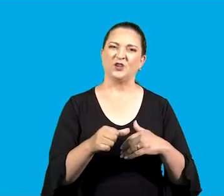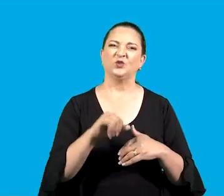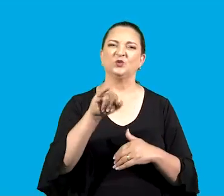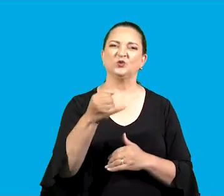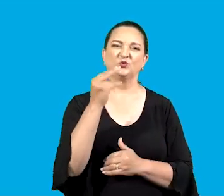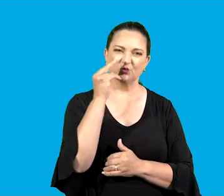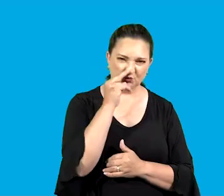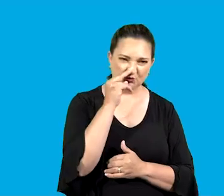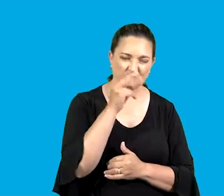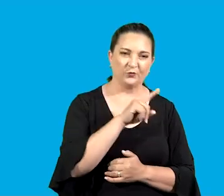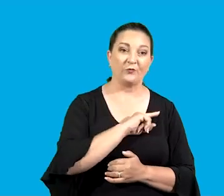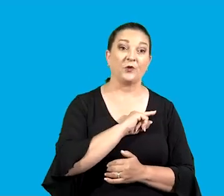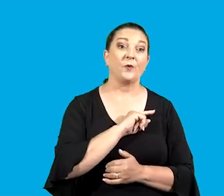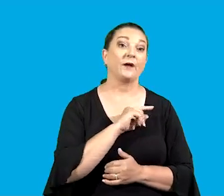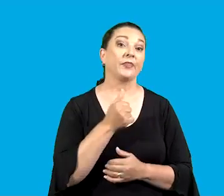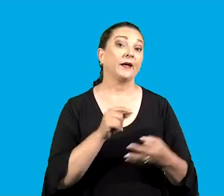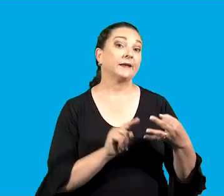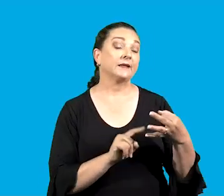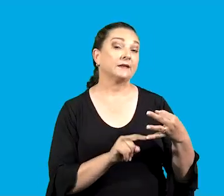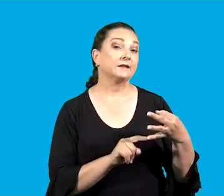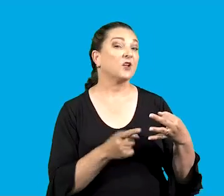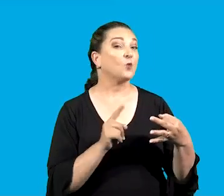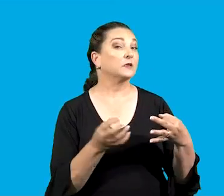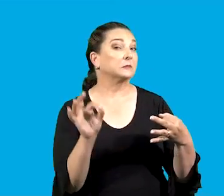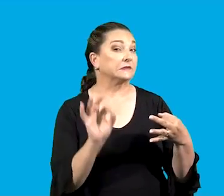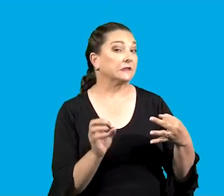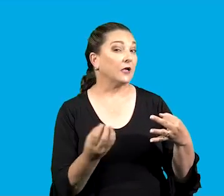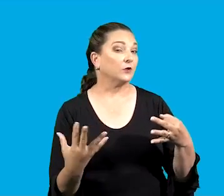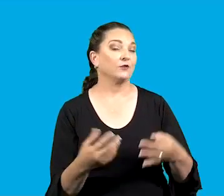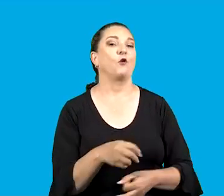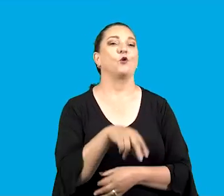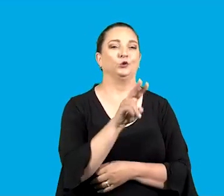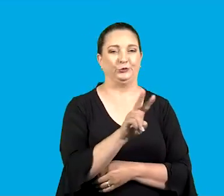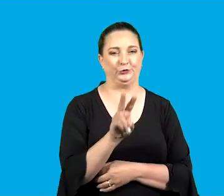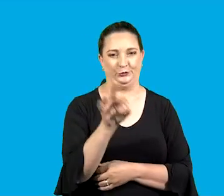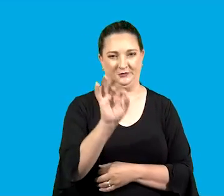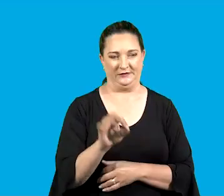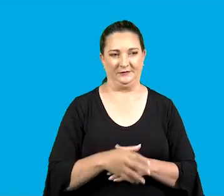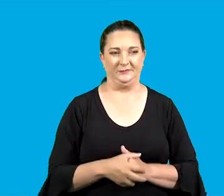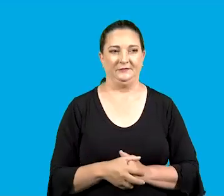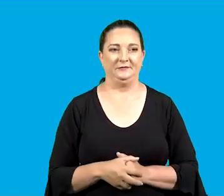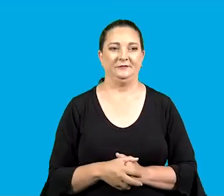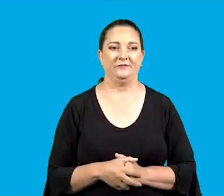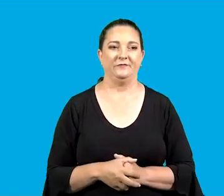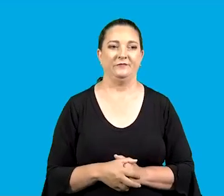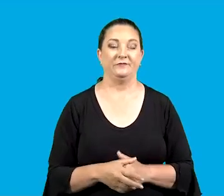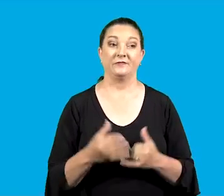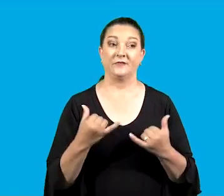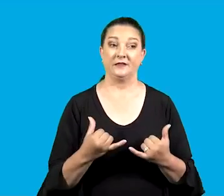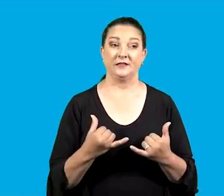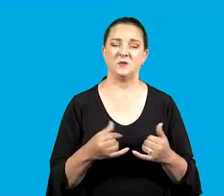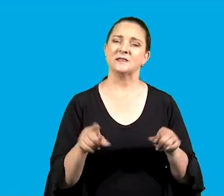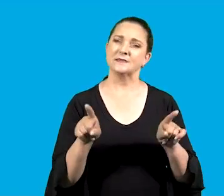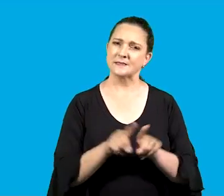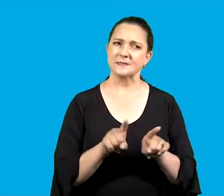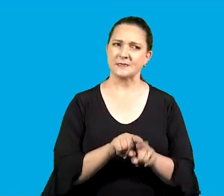going to collect number 3. Number 3 is 22%. So I'm coming here and I'll say, so just come back up here and then I'll